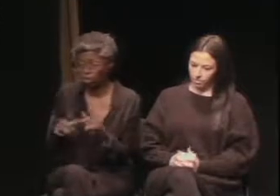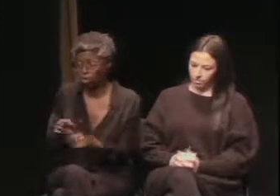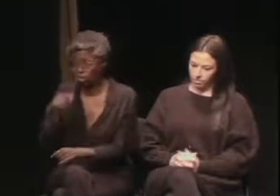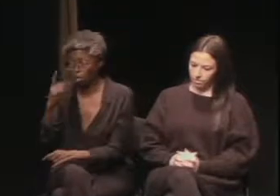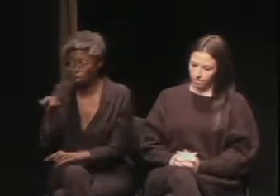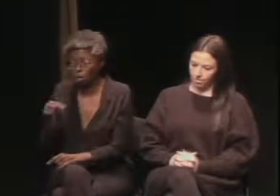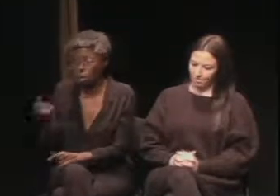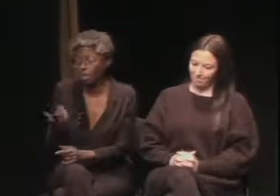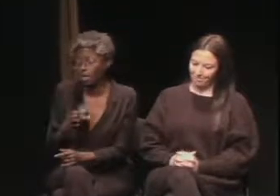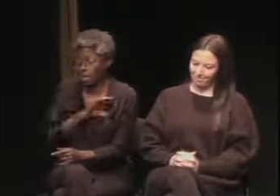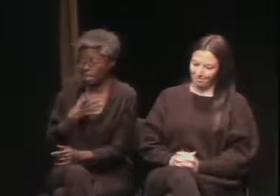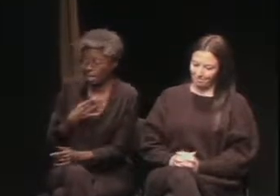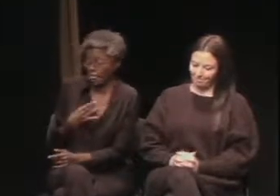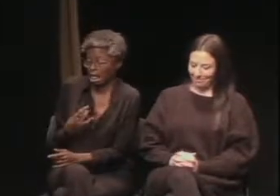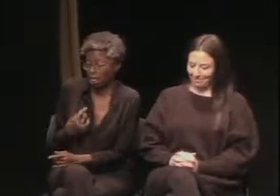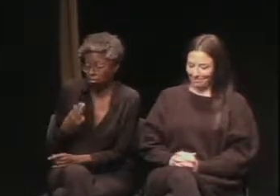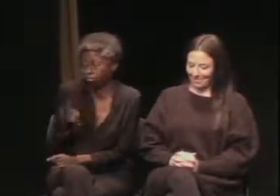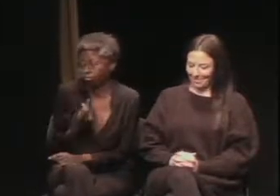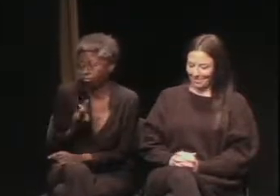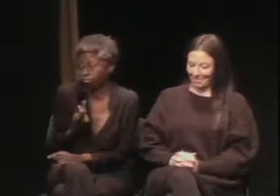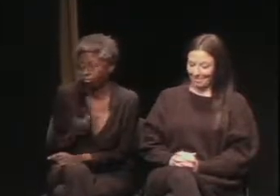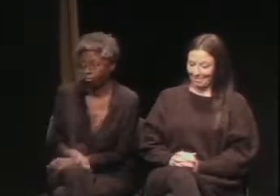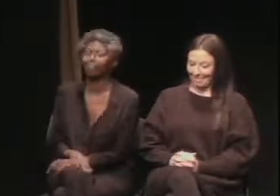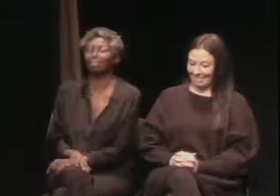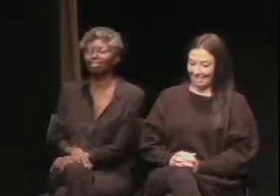the only cops I ever really